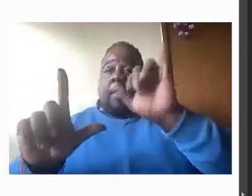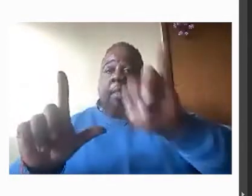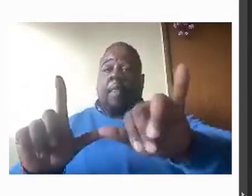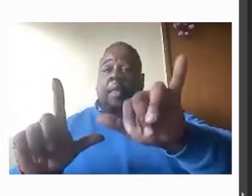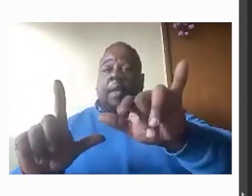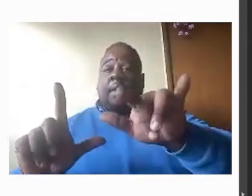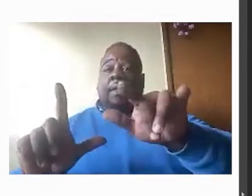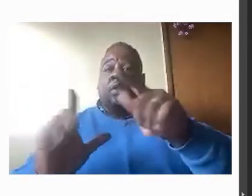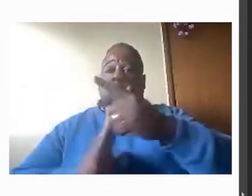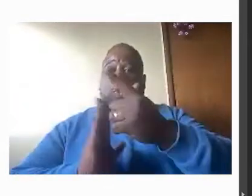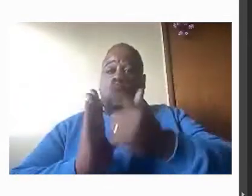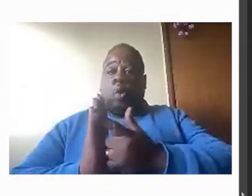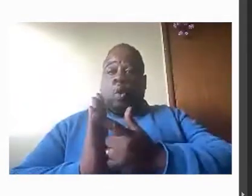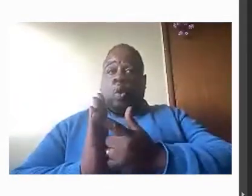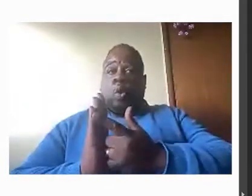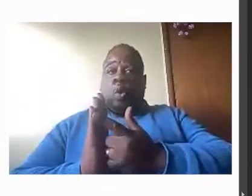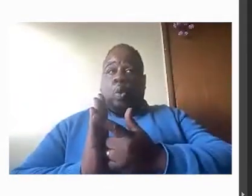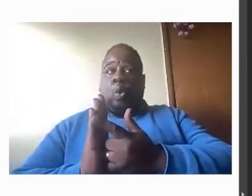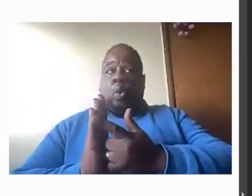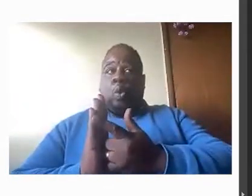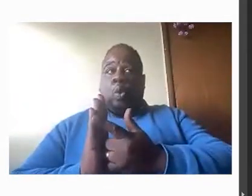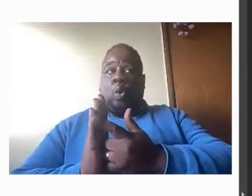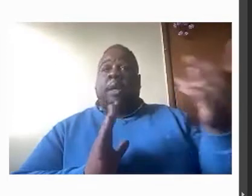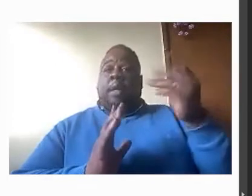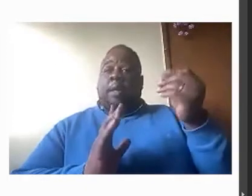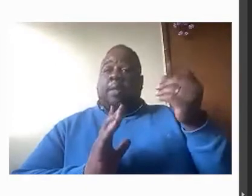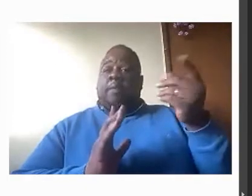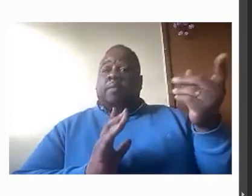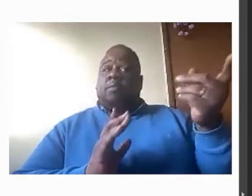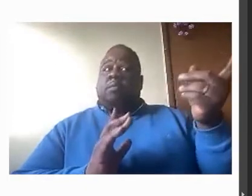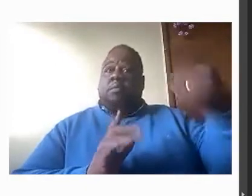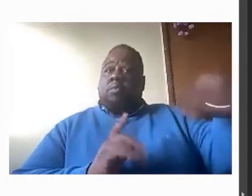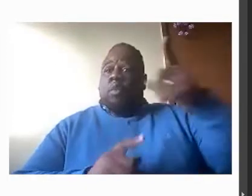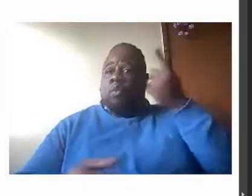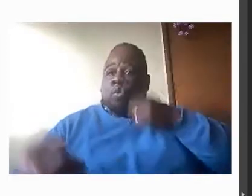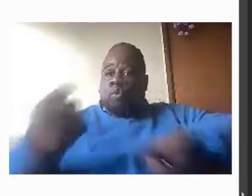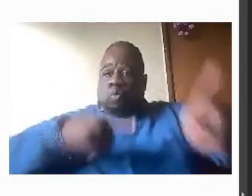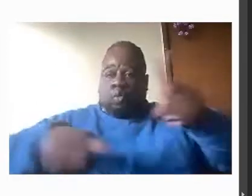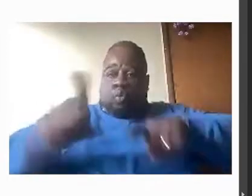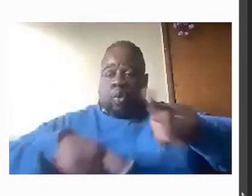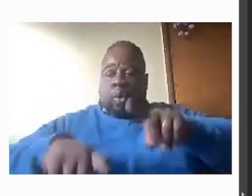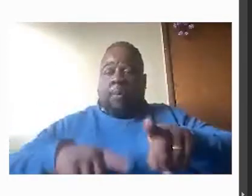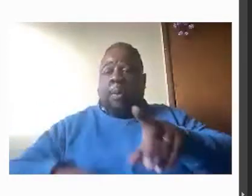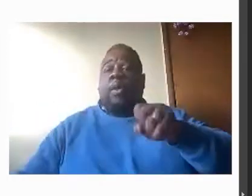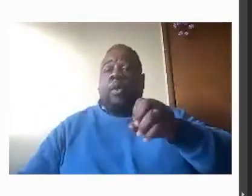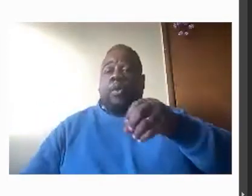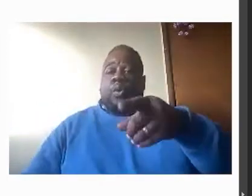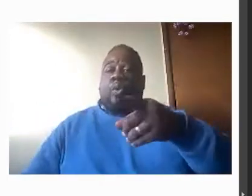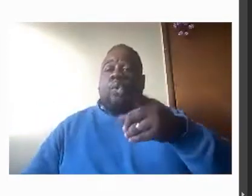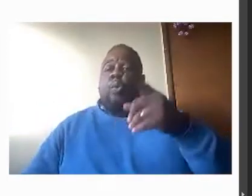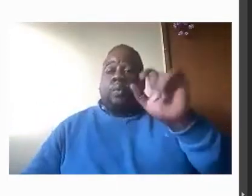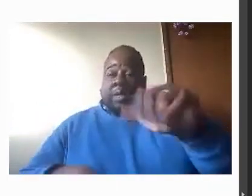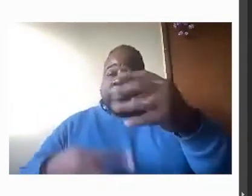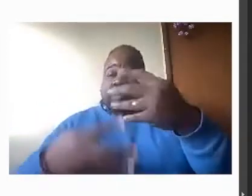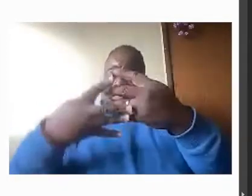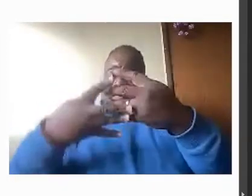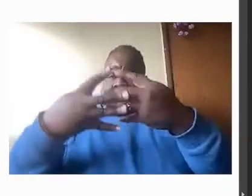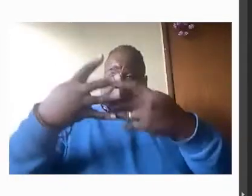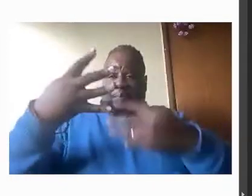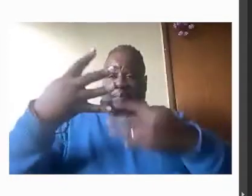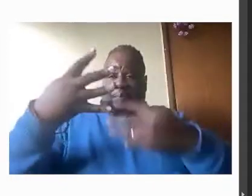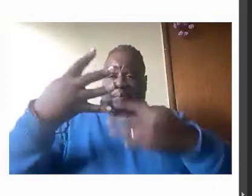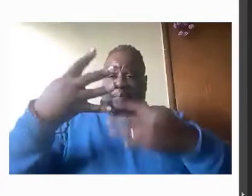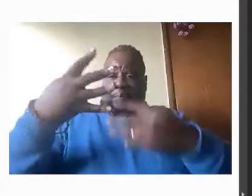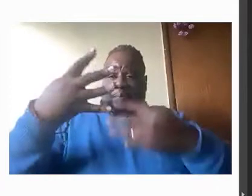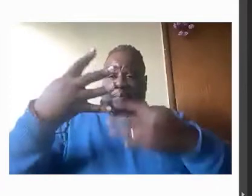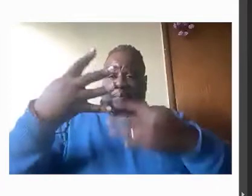the agreement, which includes the appointment of a disability coordinator after a disaster, accessibility shelters,